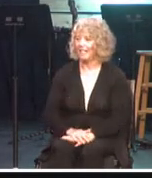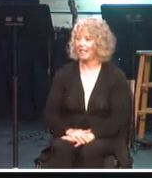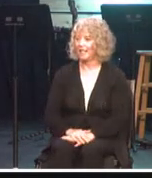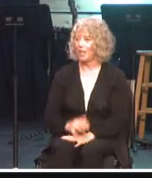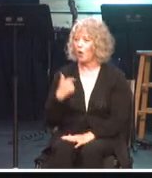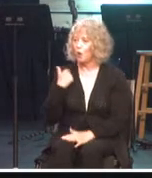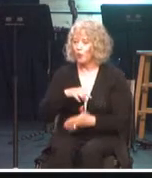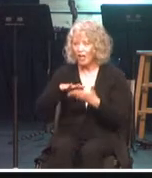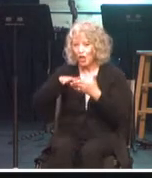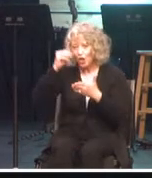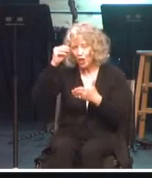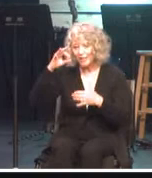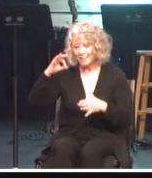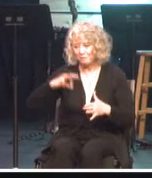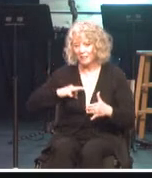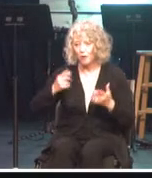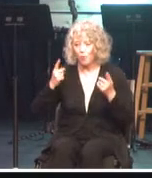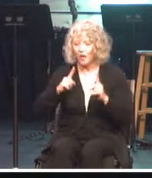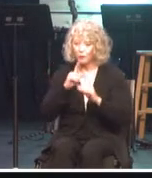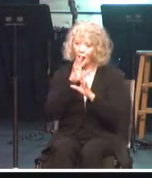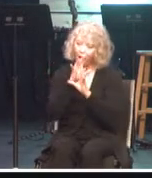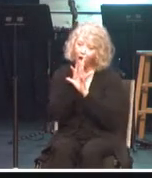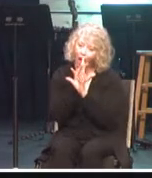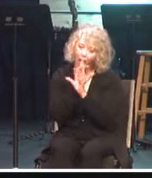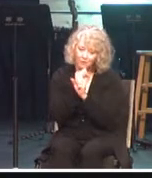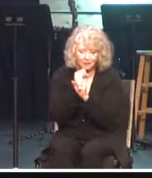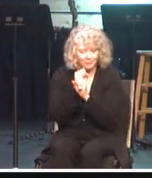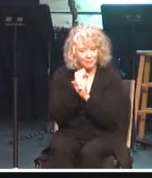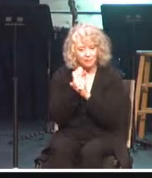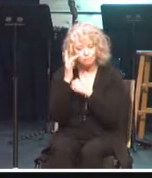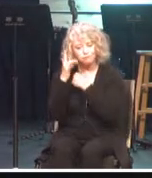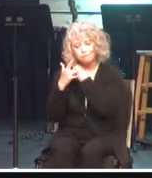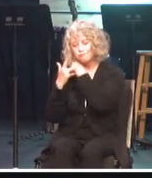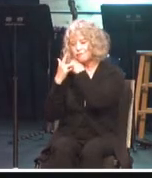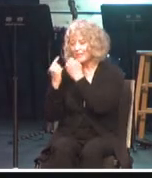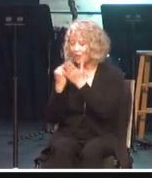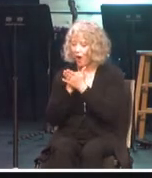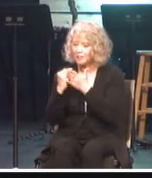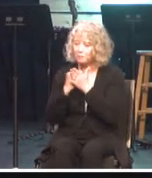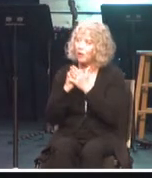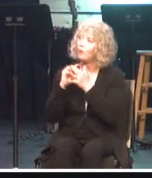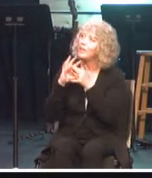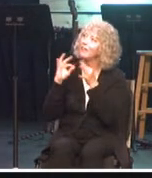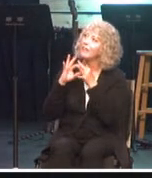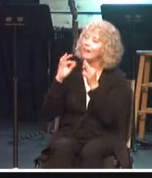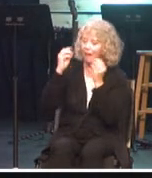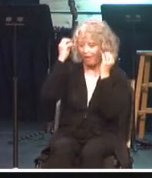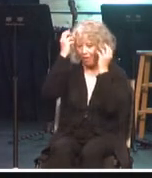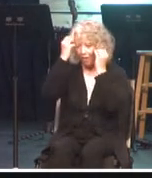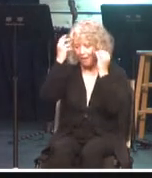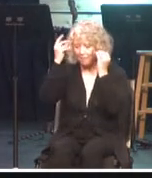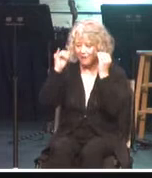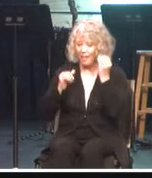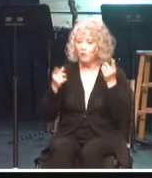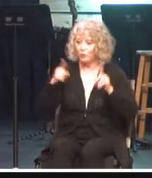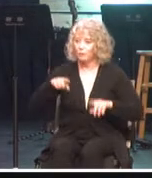We extract these benefits by being absorbed in the gospel, speaking it to ourselves when